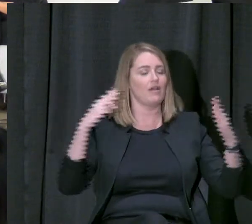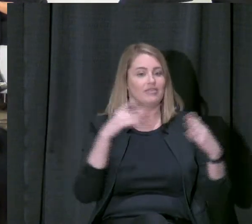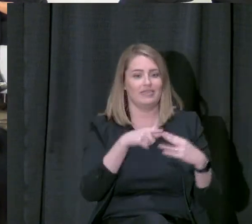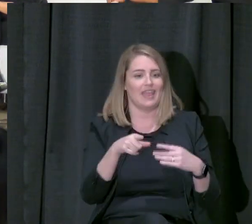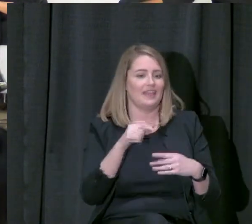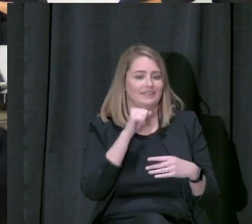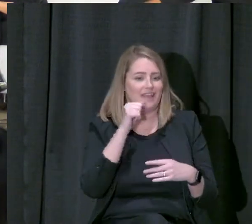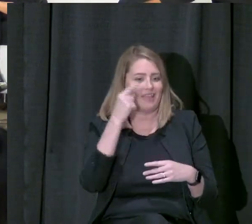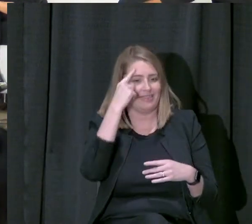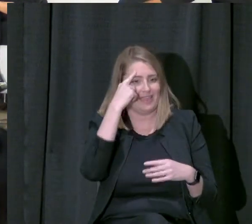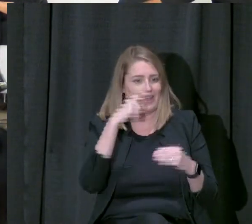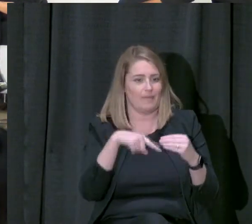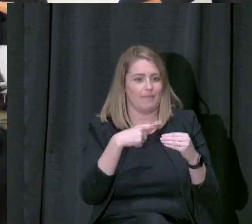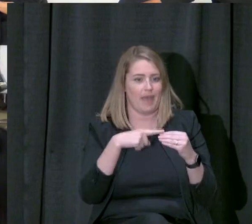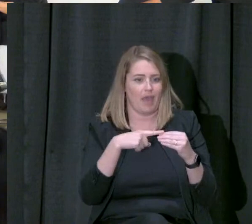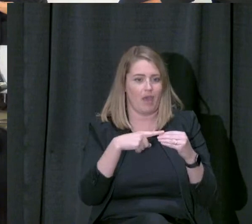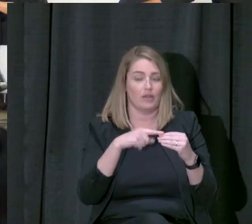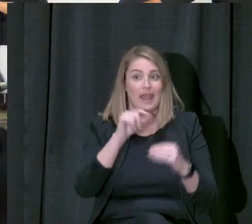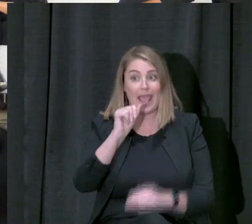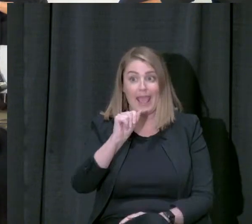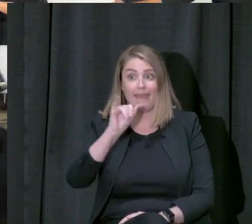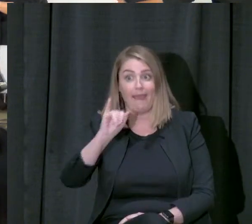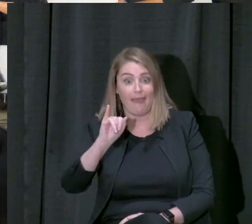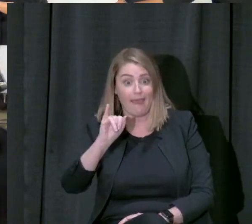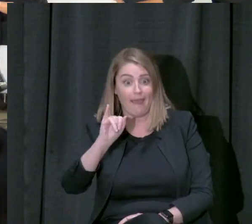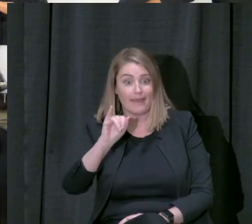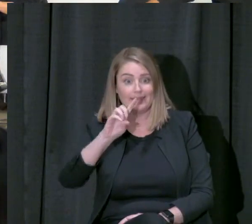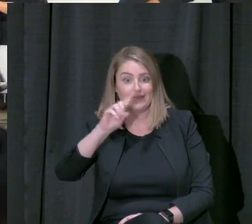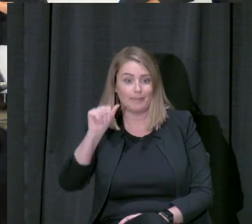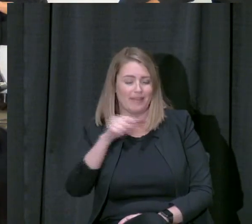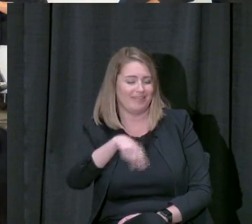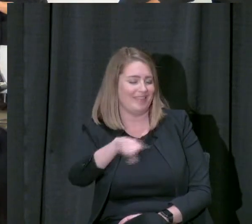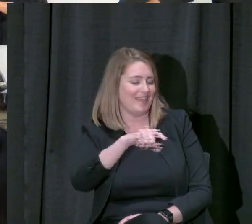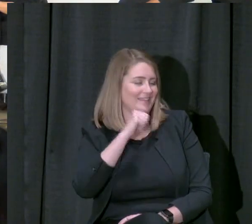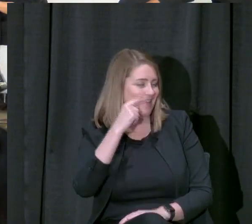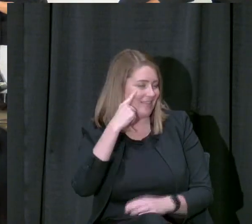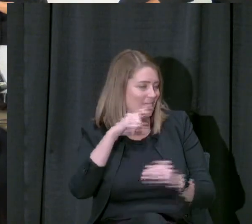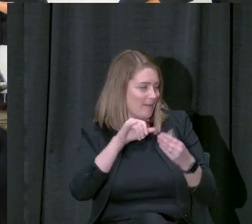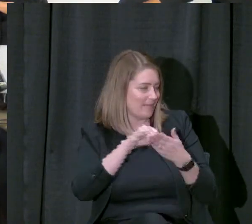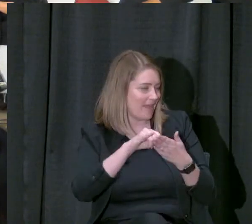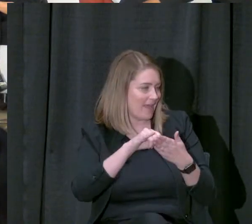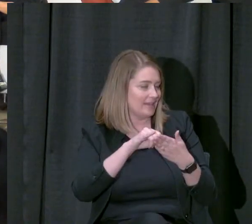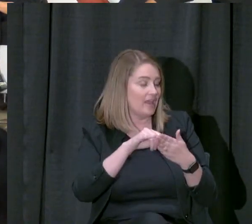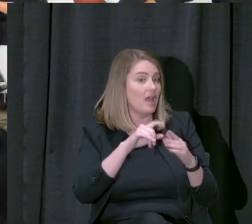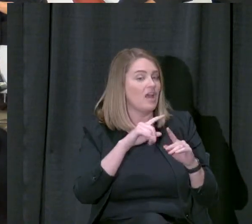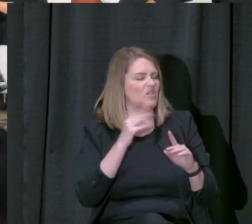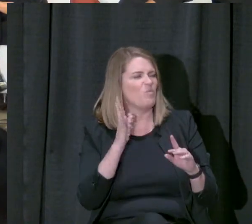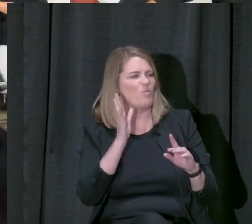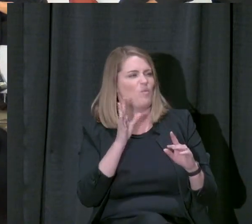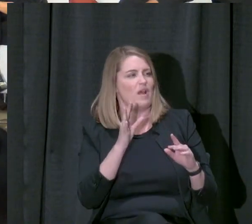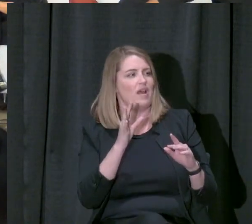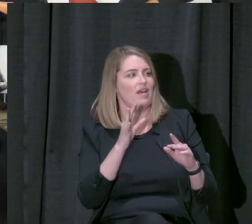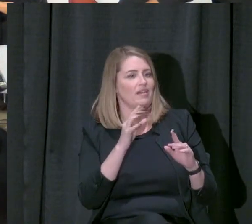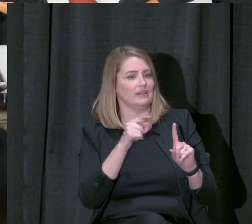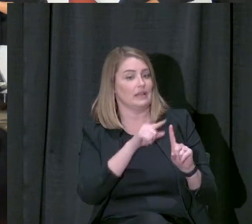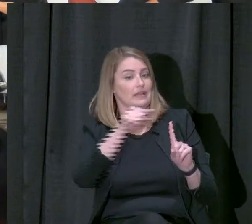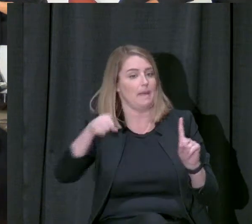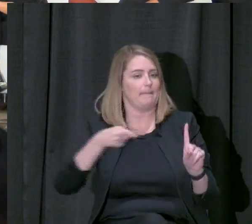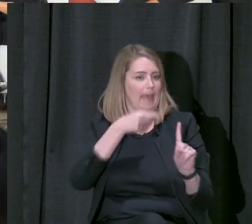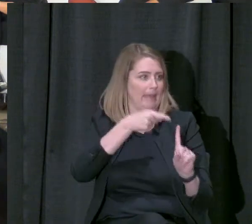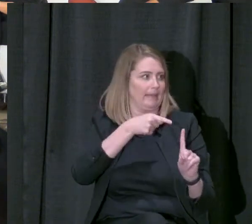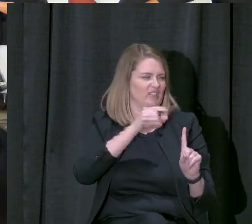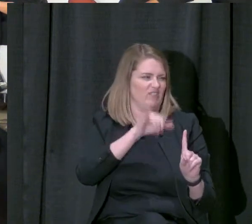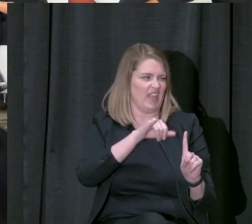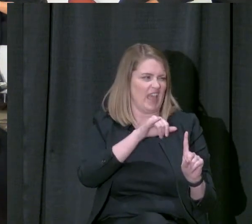not thinking, oh, artificial intelligence and disability, right? They weren't thinking about anything along those lines. Yeah. We'll come back to that aspect of it in just a